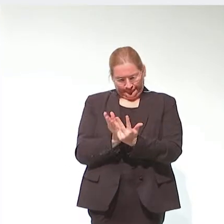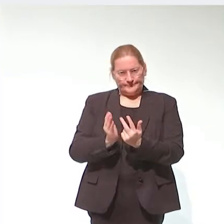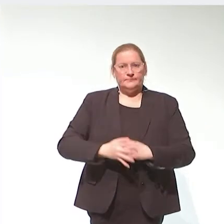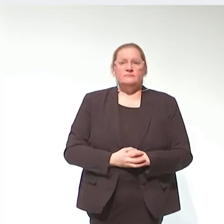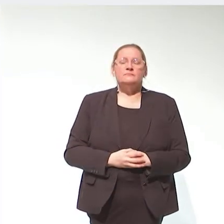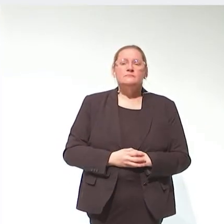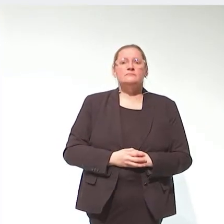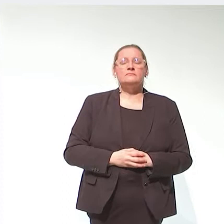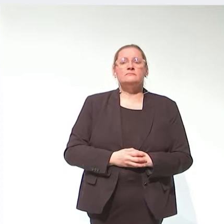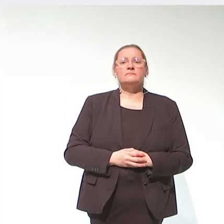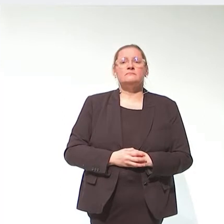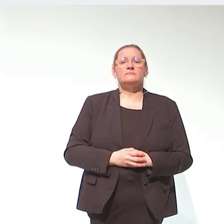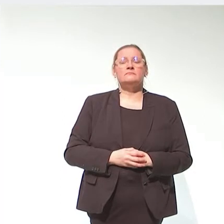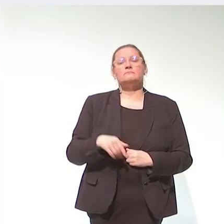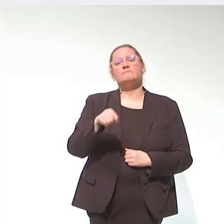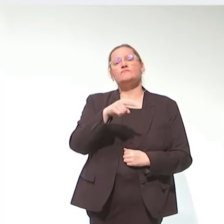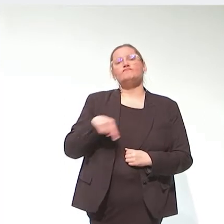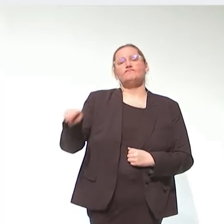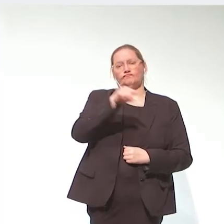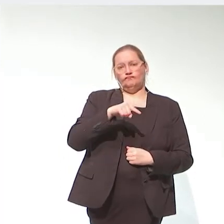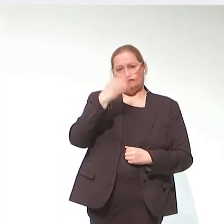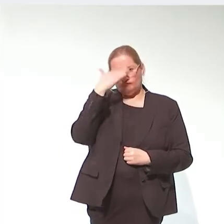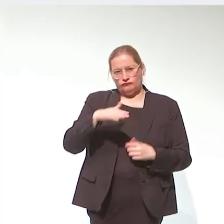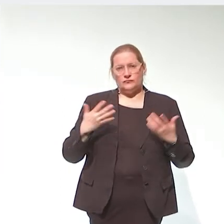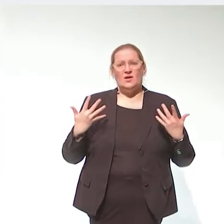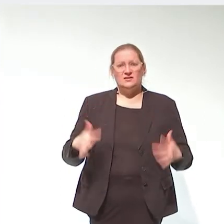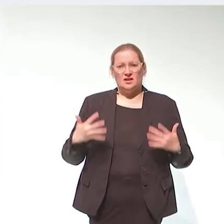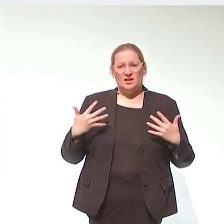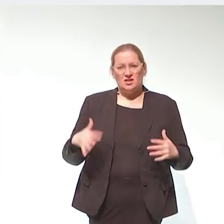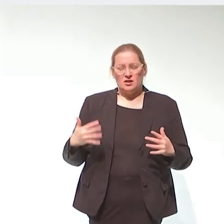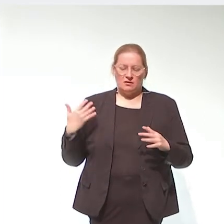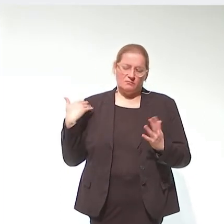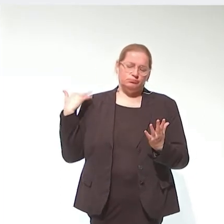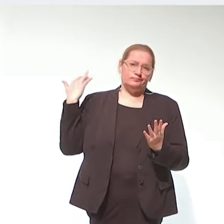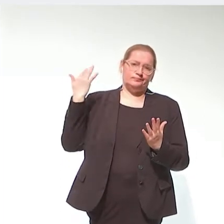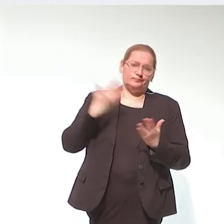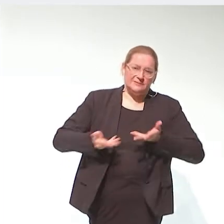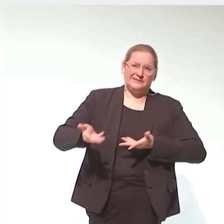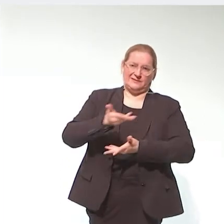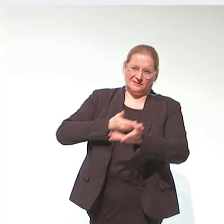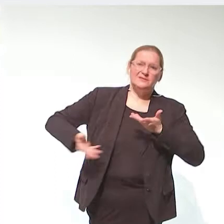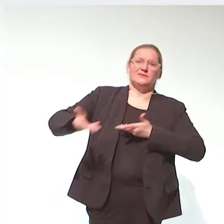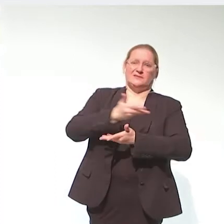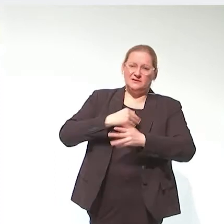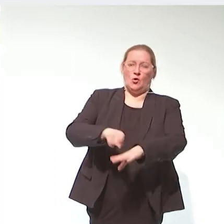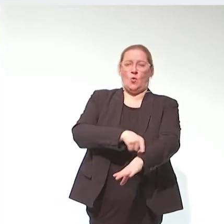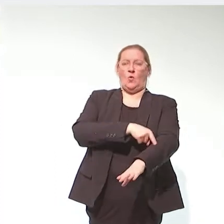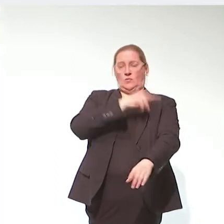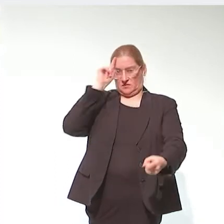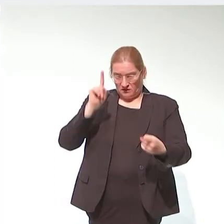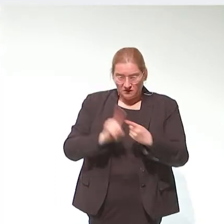10 years of preparation to end in 2019 with the adoption of this important directive. This important